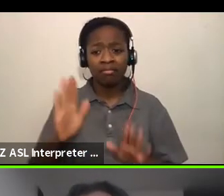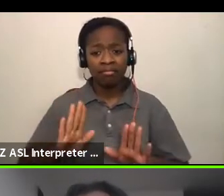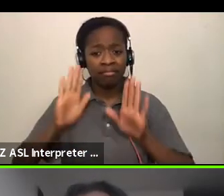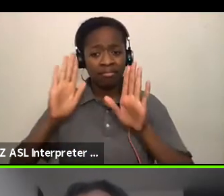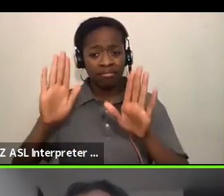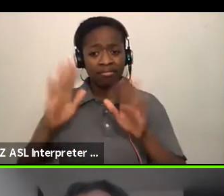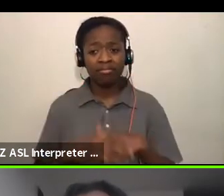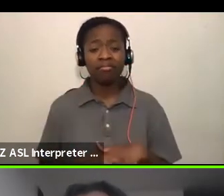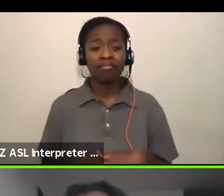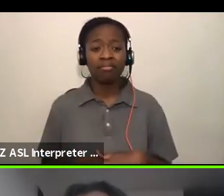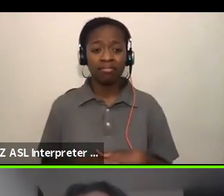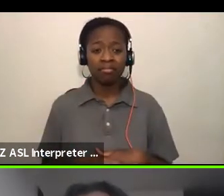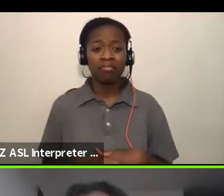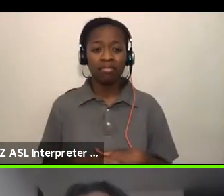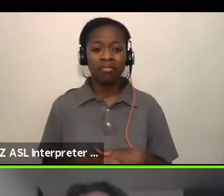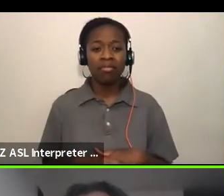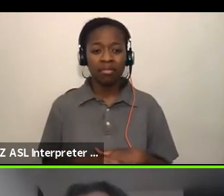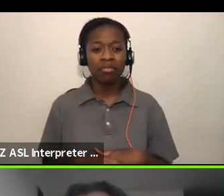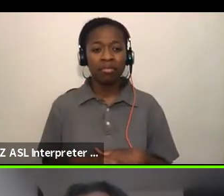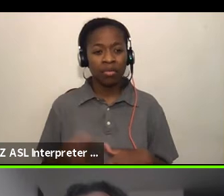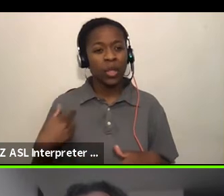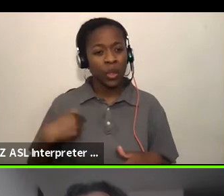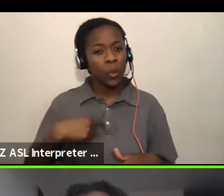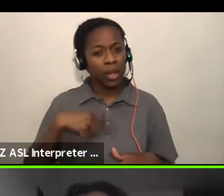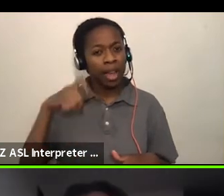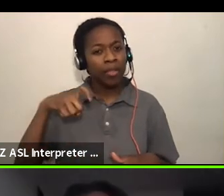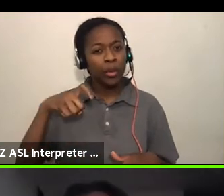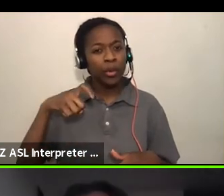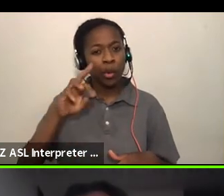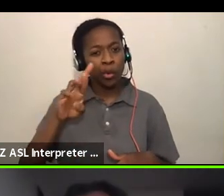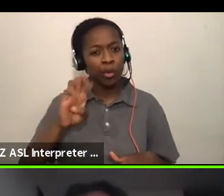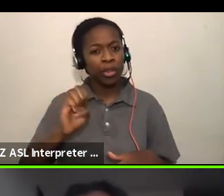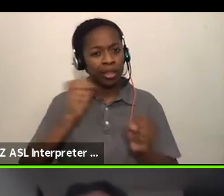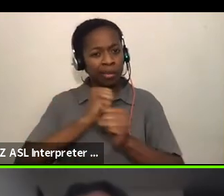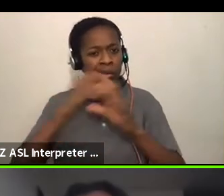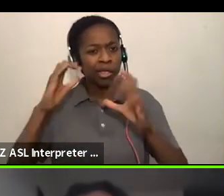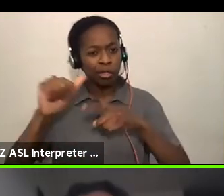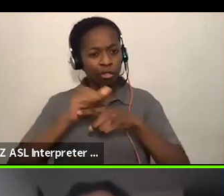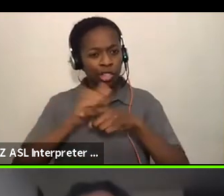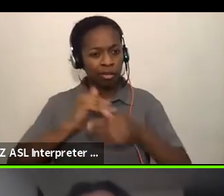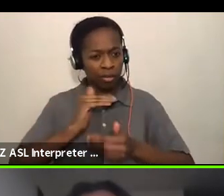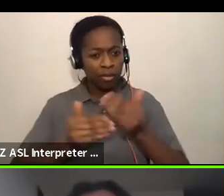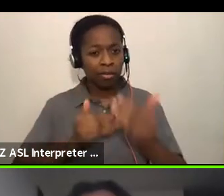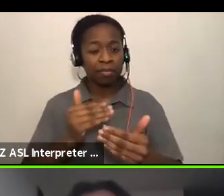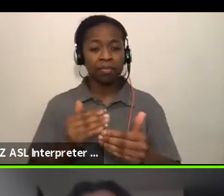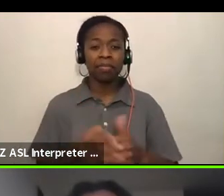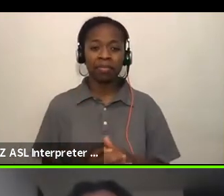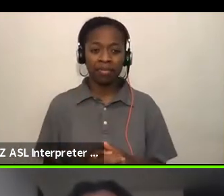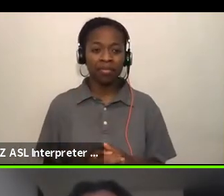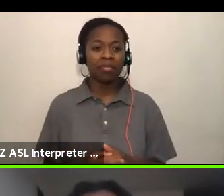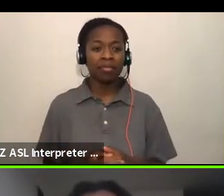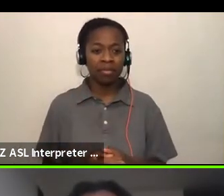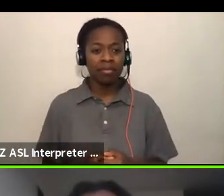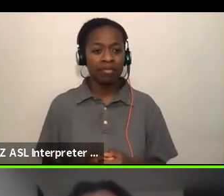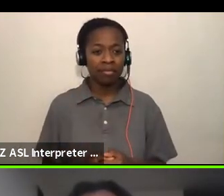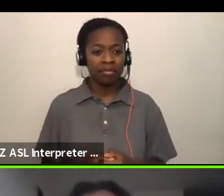the ways that we can reimagine the training process of getting people prepared for professional careers in theater.